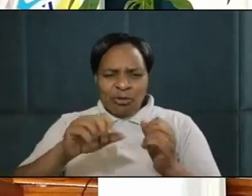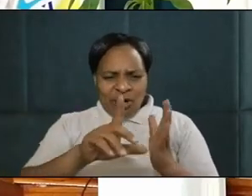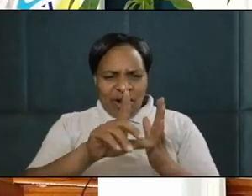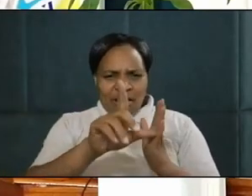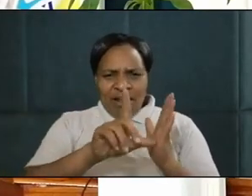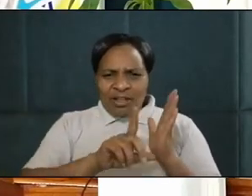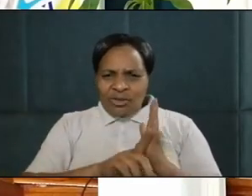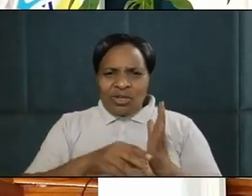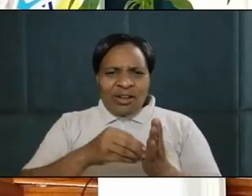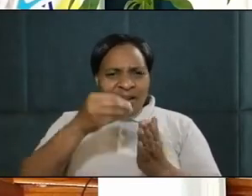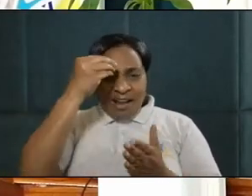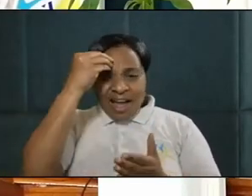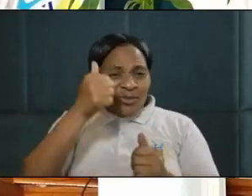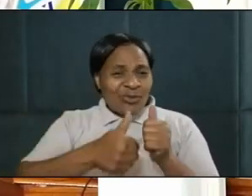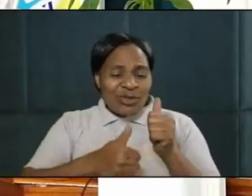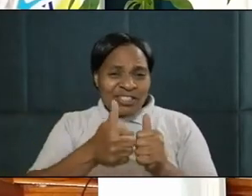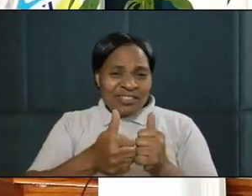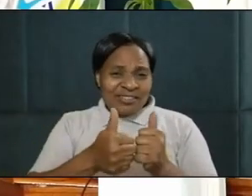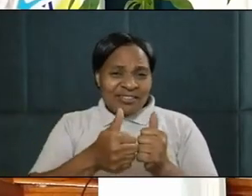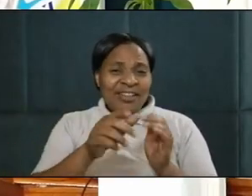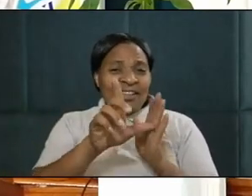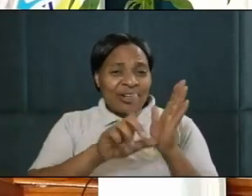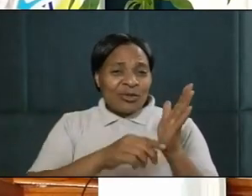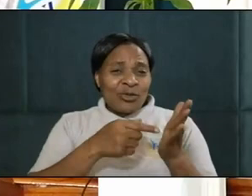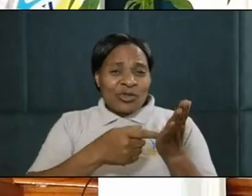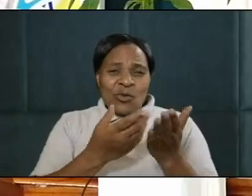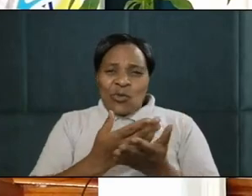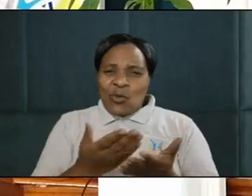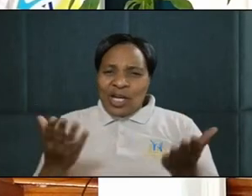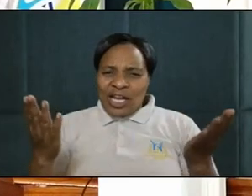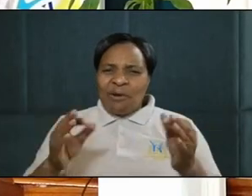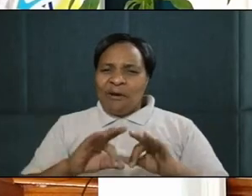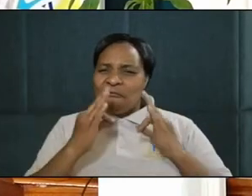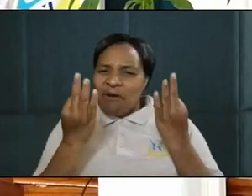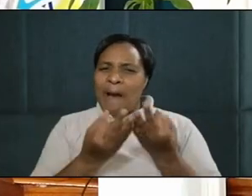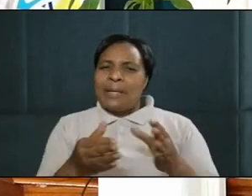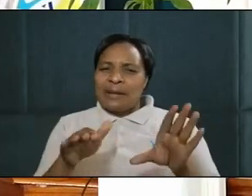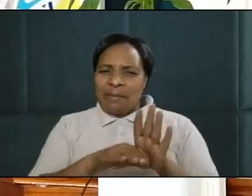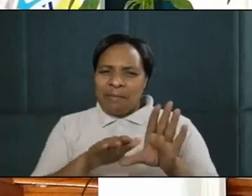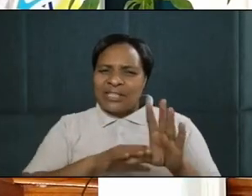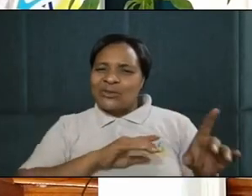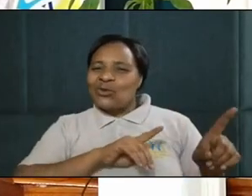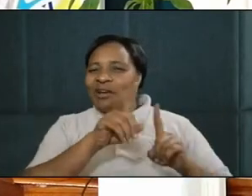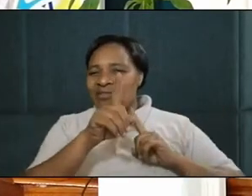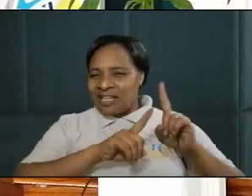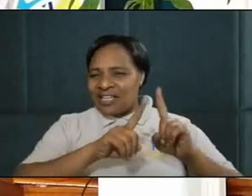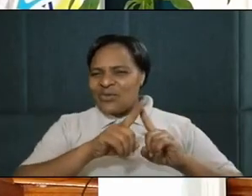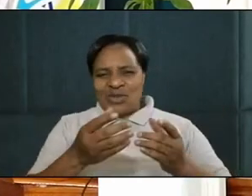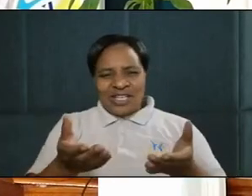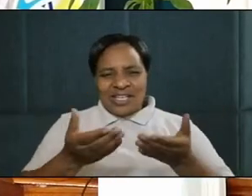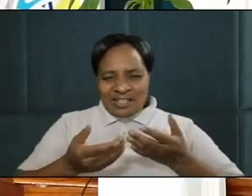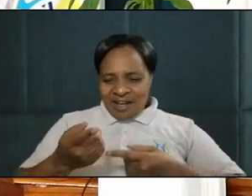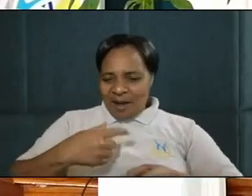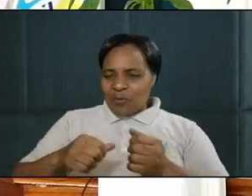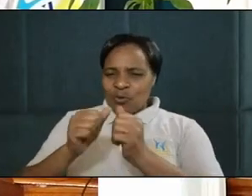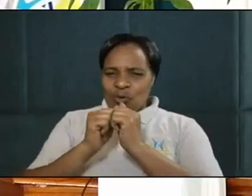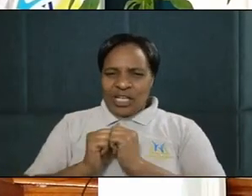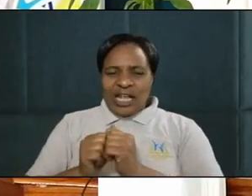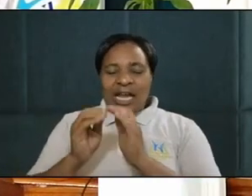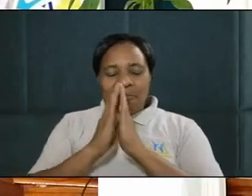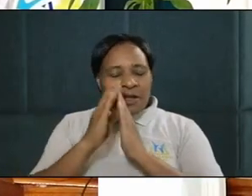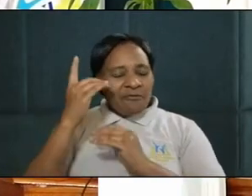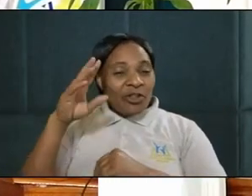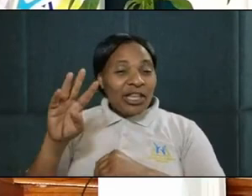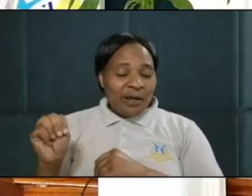here? Yes, Howie? The lesson is that whenever a family member is traveling, you need to come together and pray for